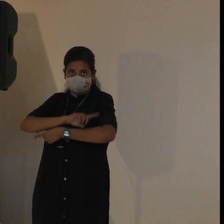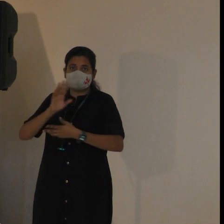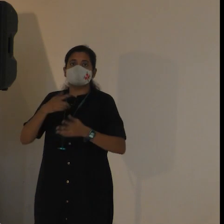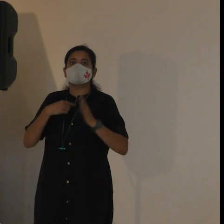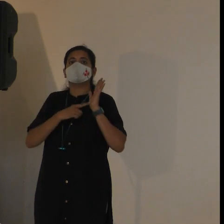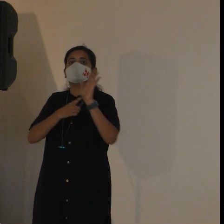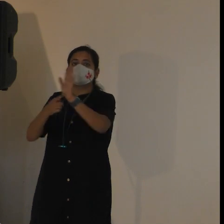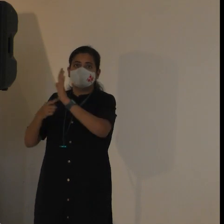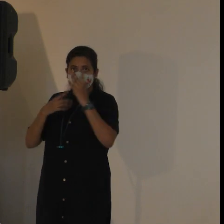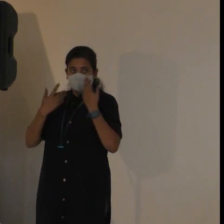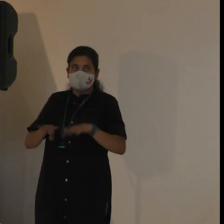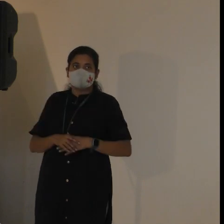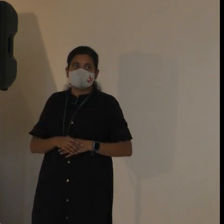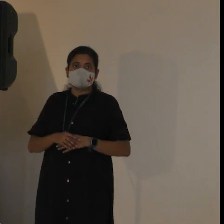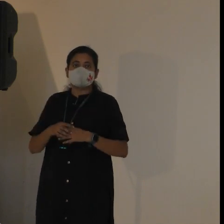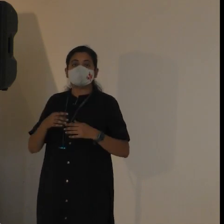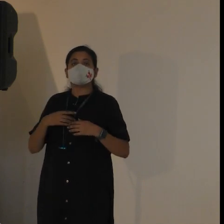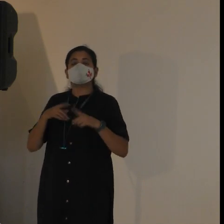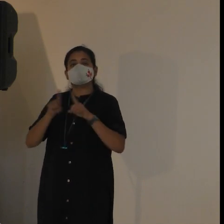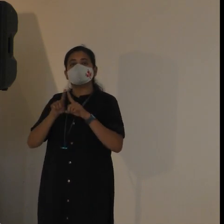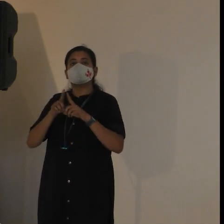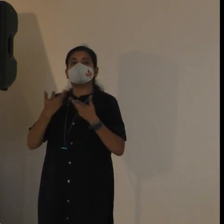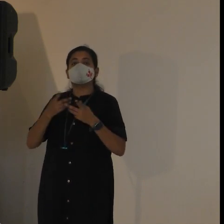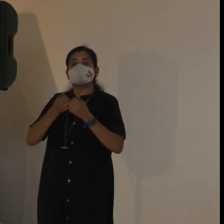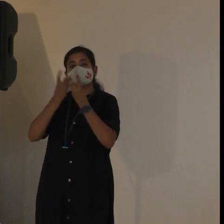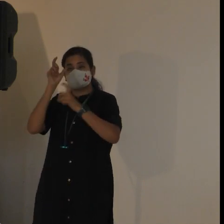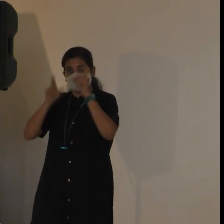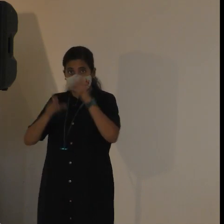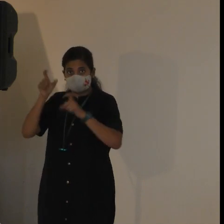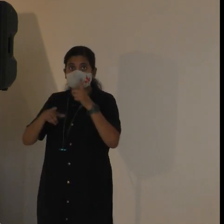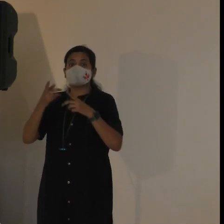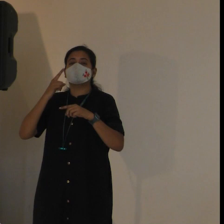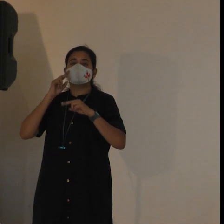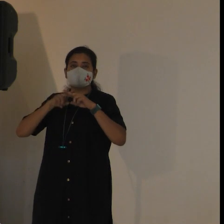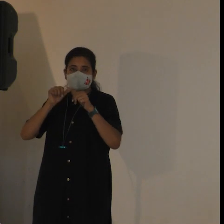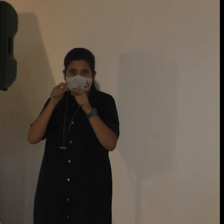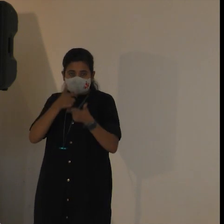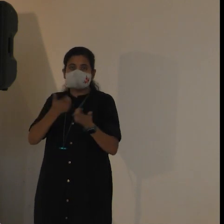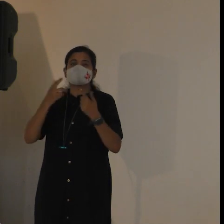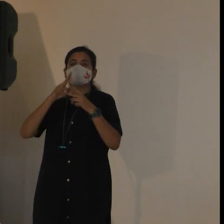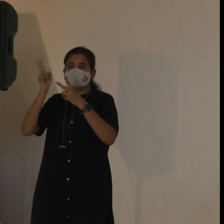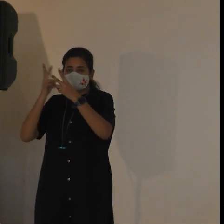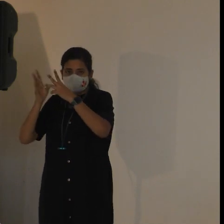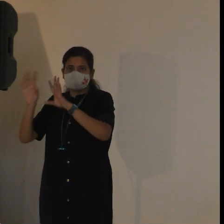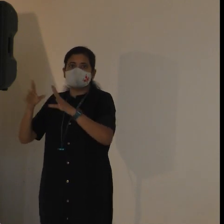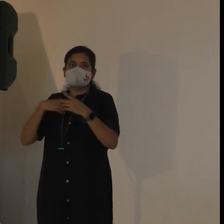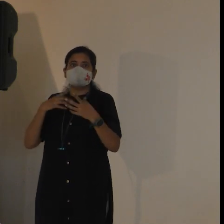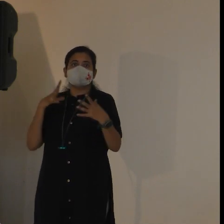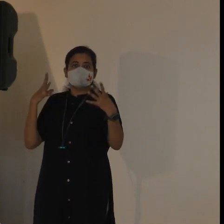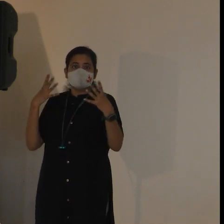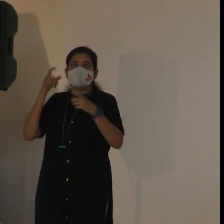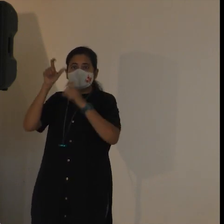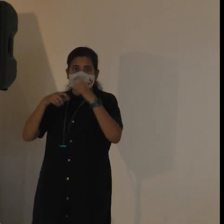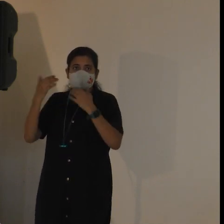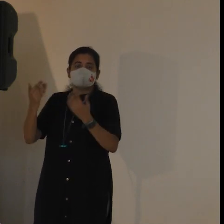featured the museum, and it was well received. I think a lot of the people in the IFA came across the episode, and we got good reviews. So